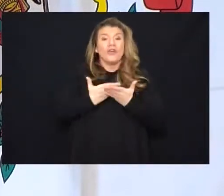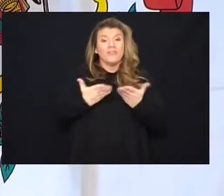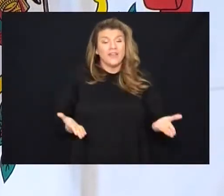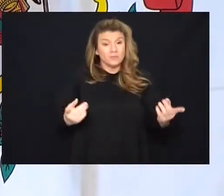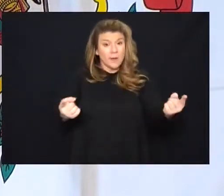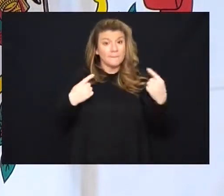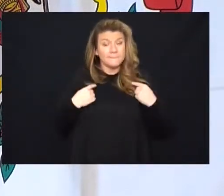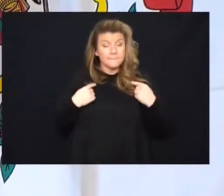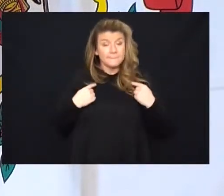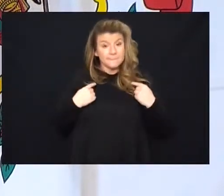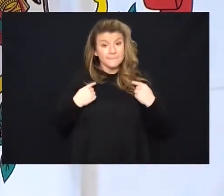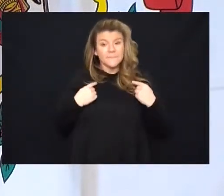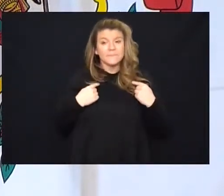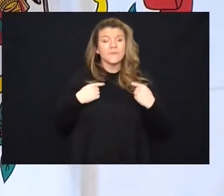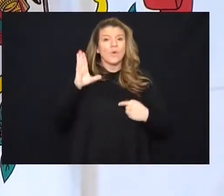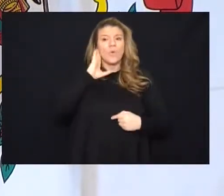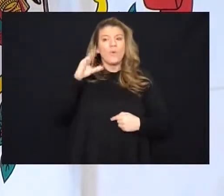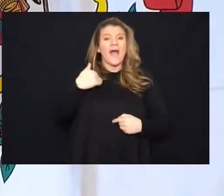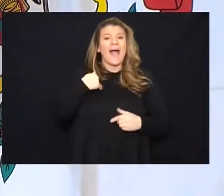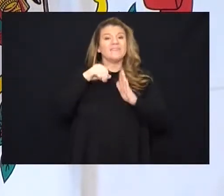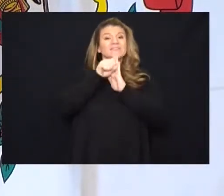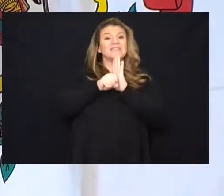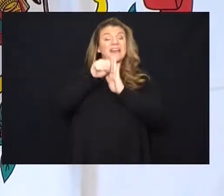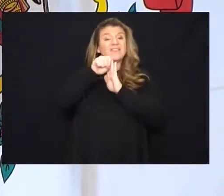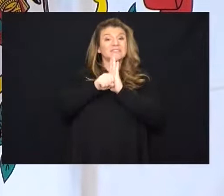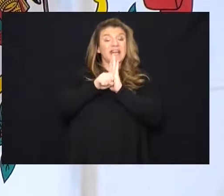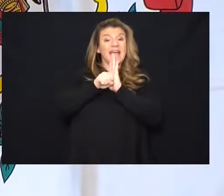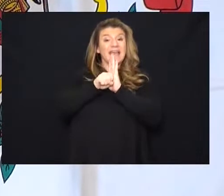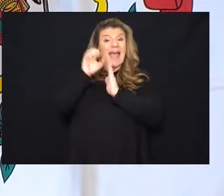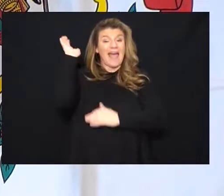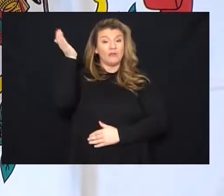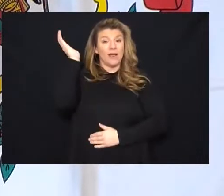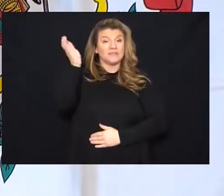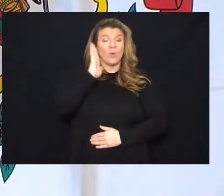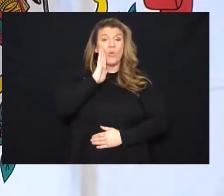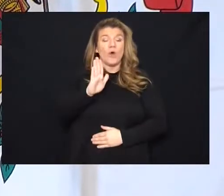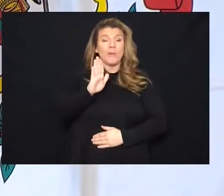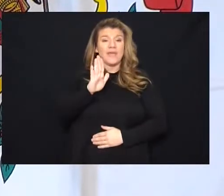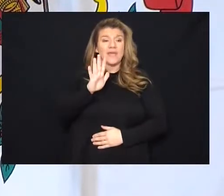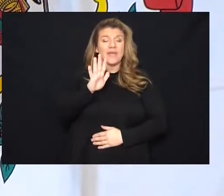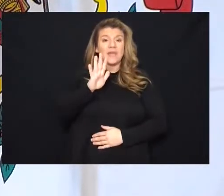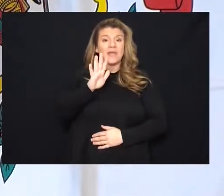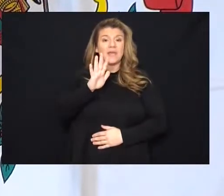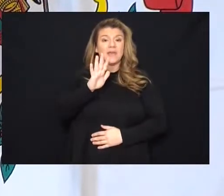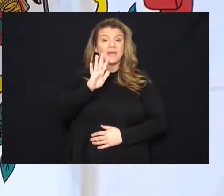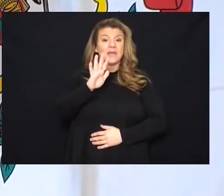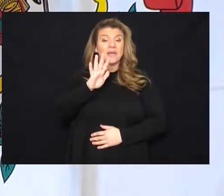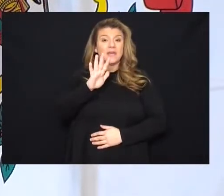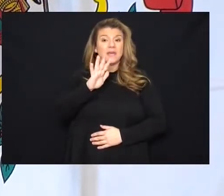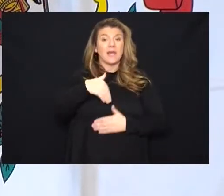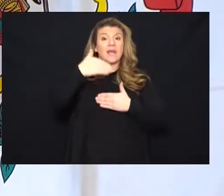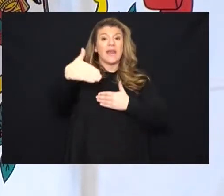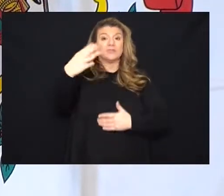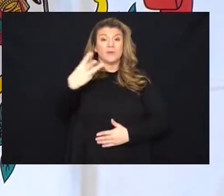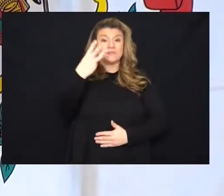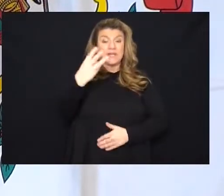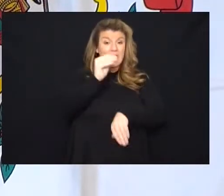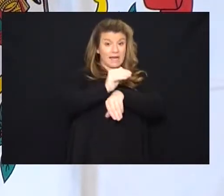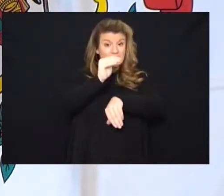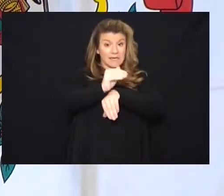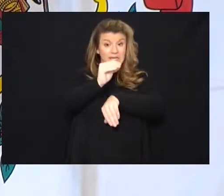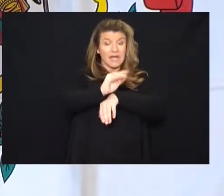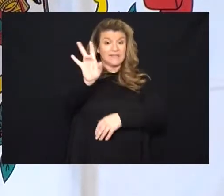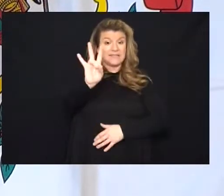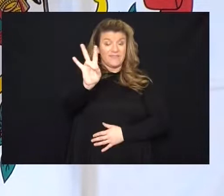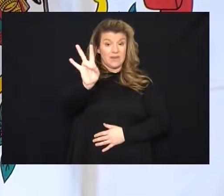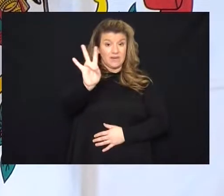come. We're going to give a State of the State address and everything. It's going to be on next Wednesday night at